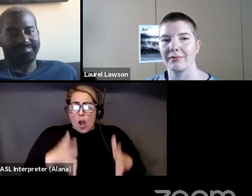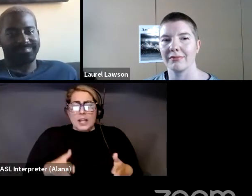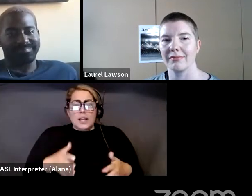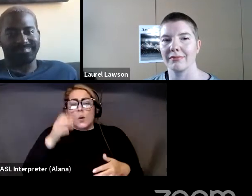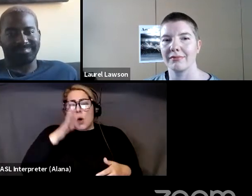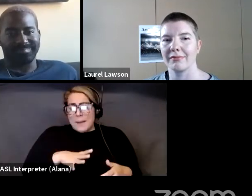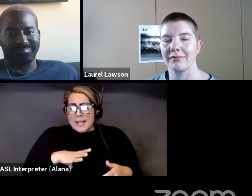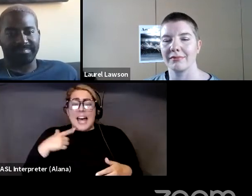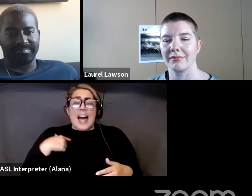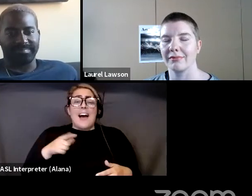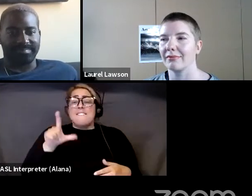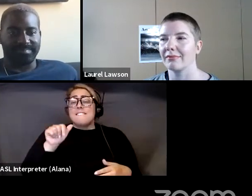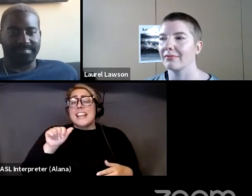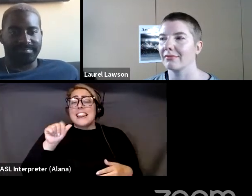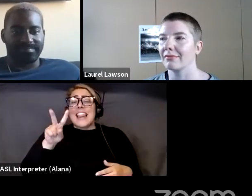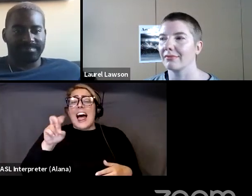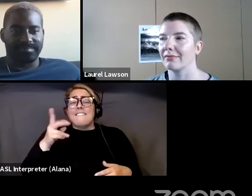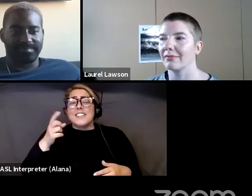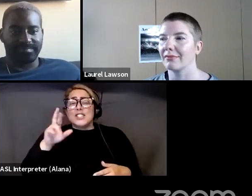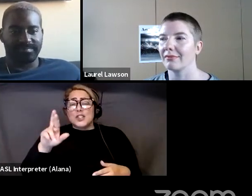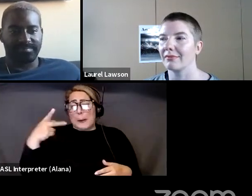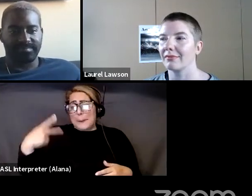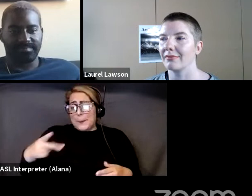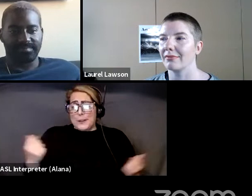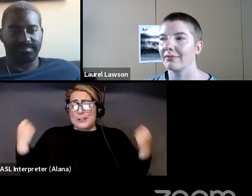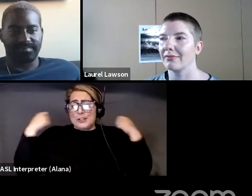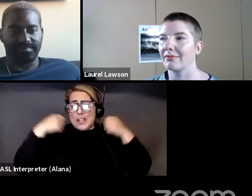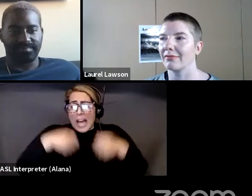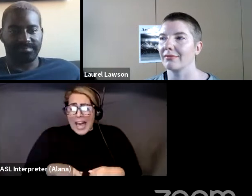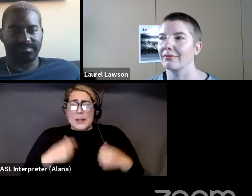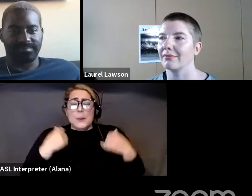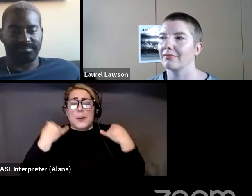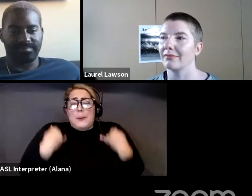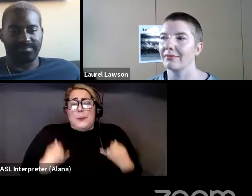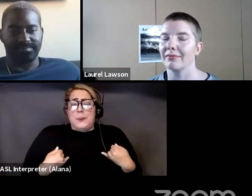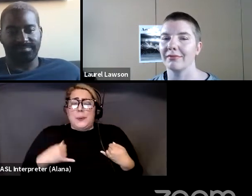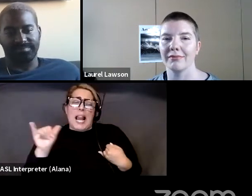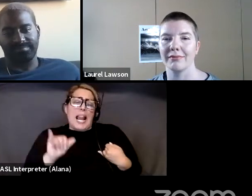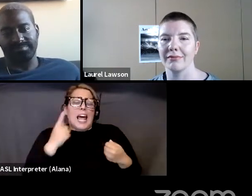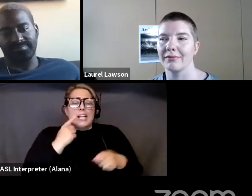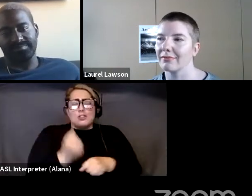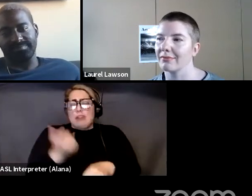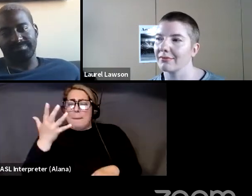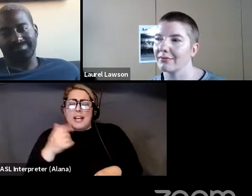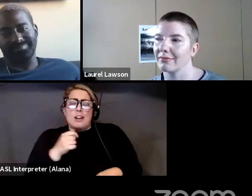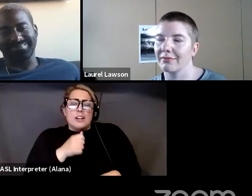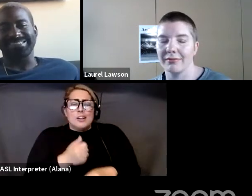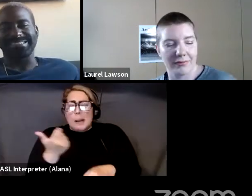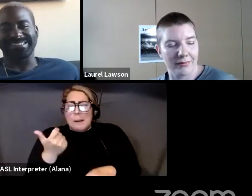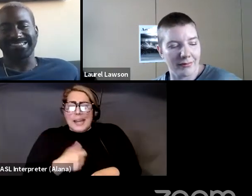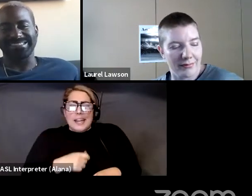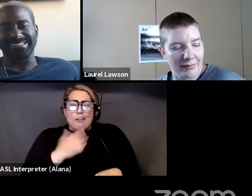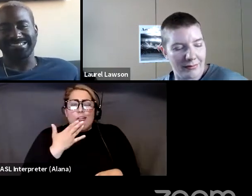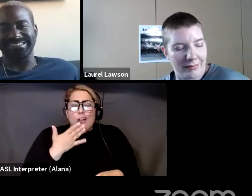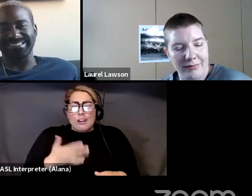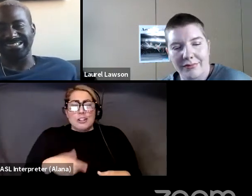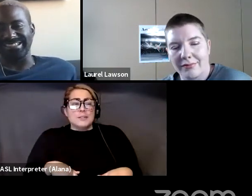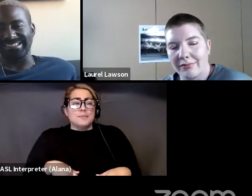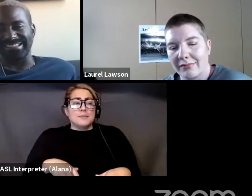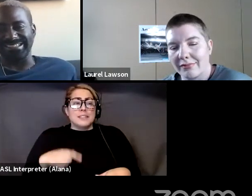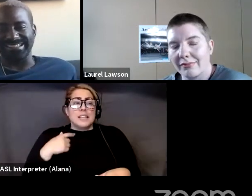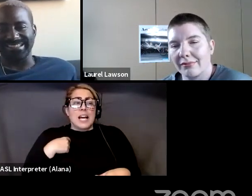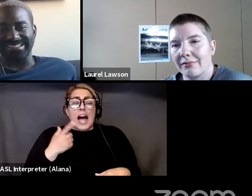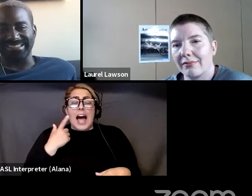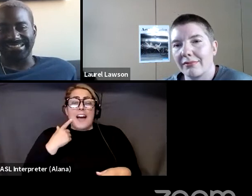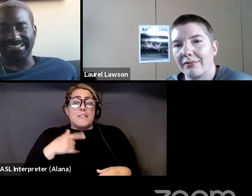jacket, a tank top that's like champagne colored, a gold chain. My